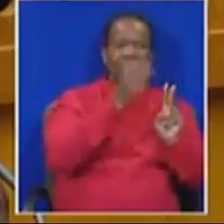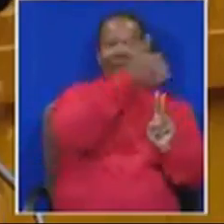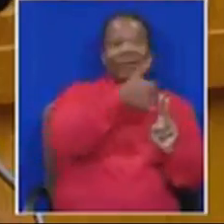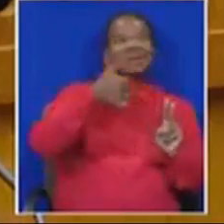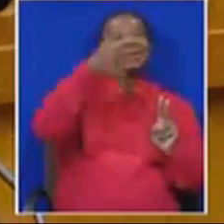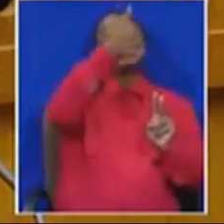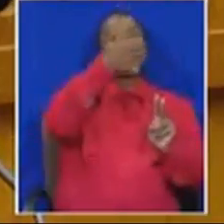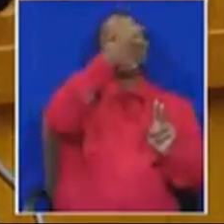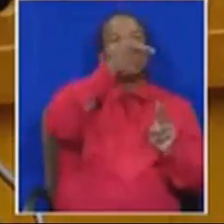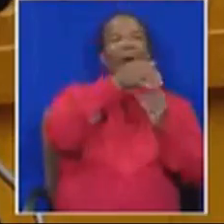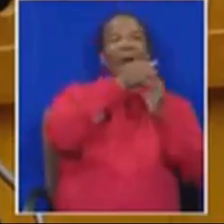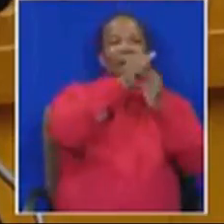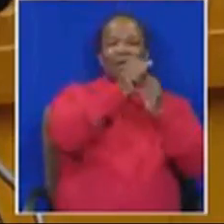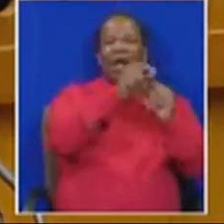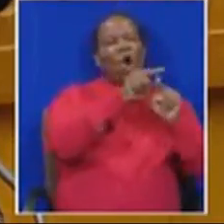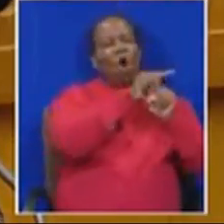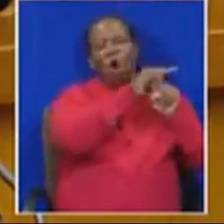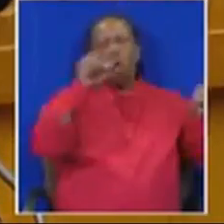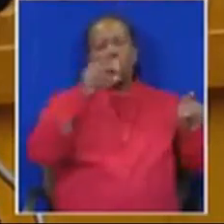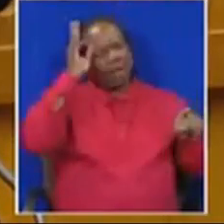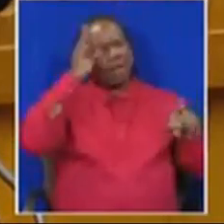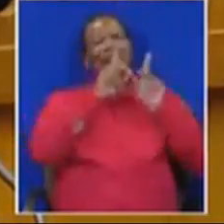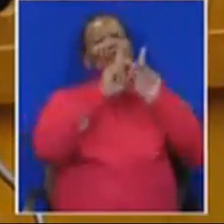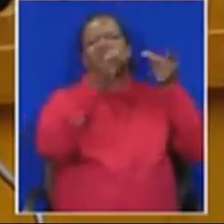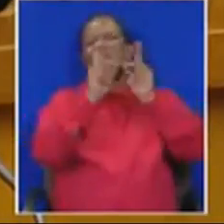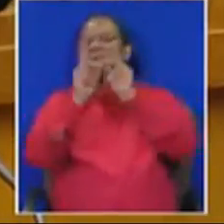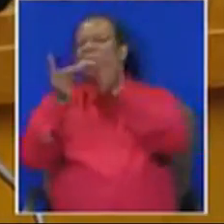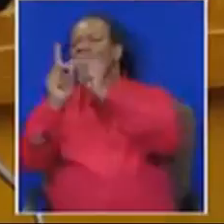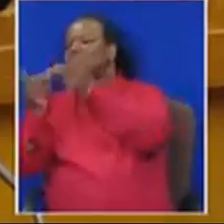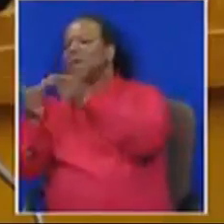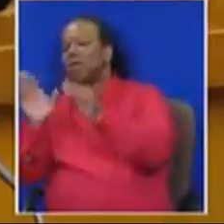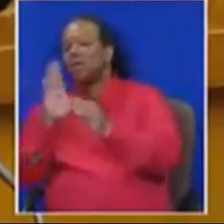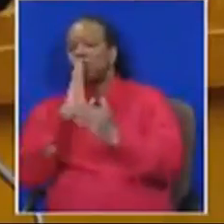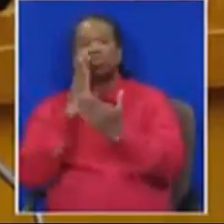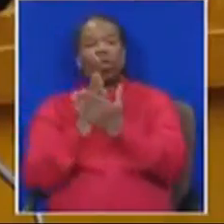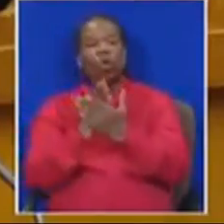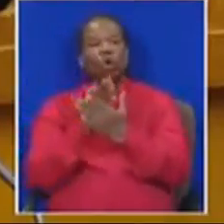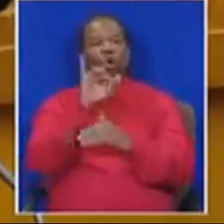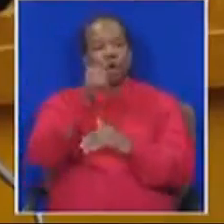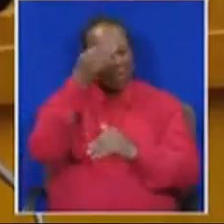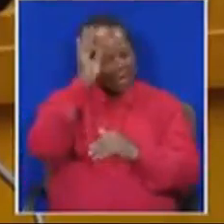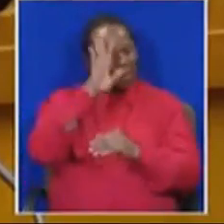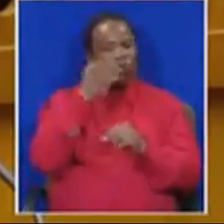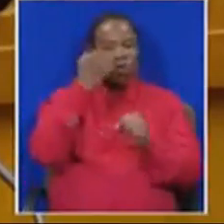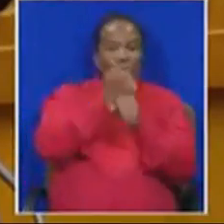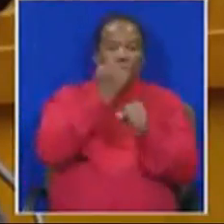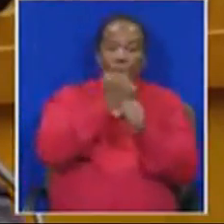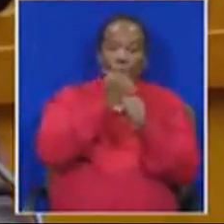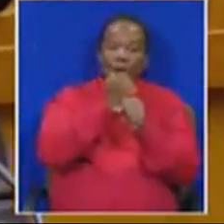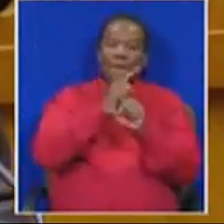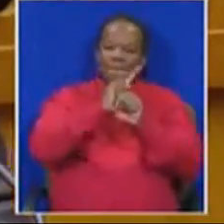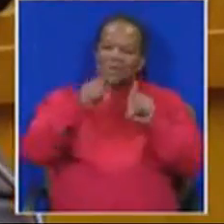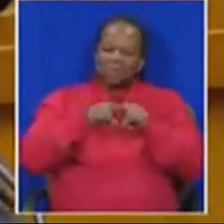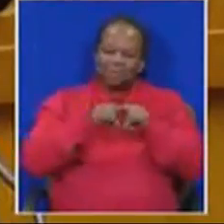of all our government departments to ensure that the work of government is effectively aligned.